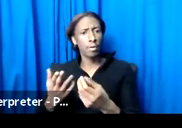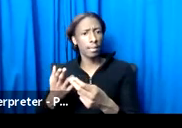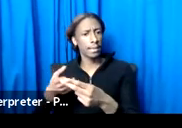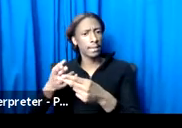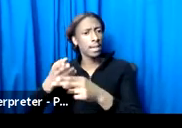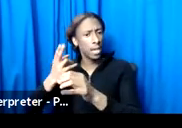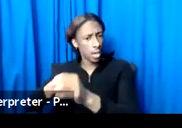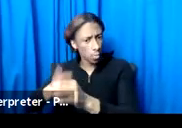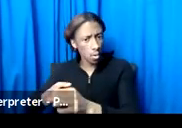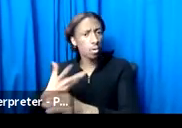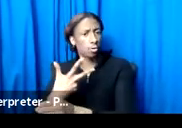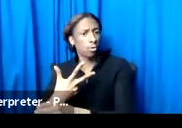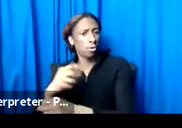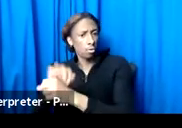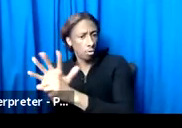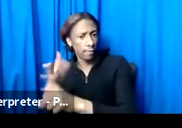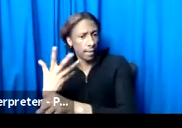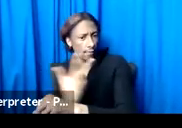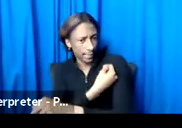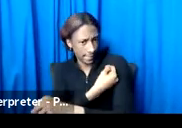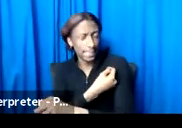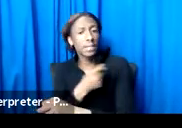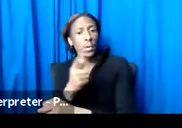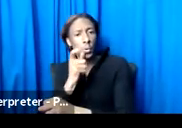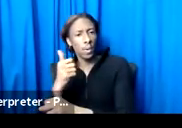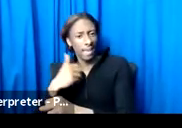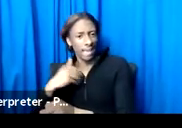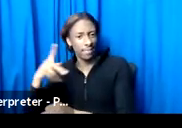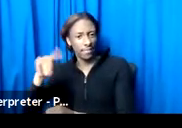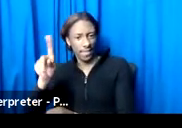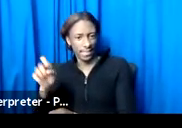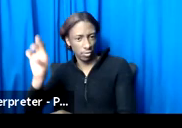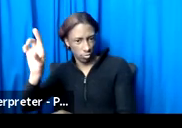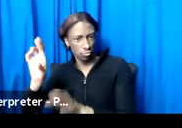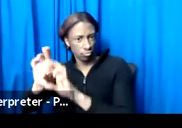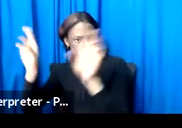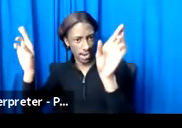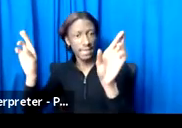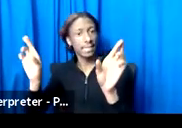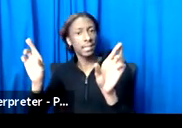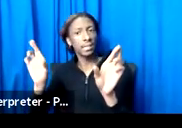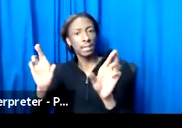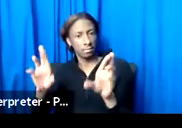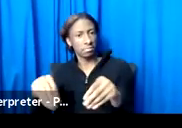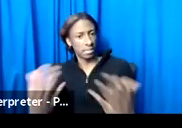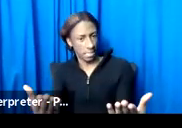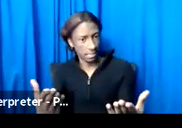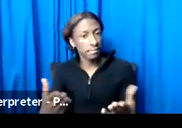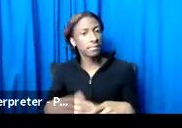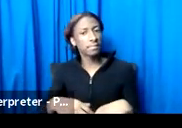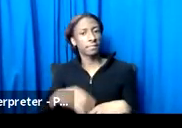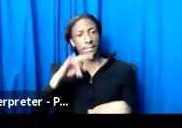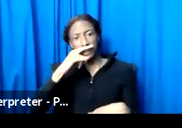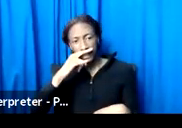who have the Pfizer-BioNTech COVID-19 vaccine on the shelf and who are ready to offer vaccination to